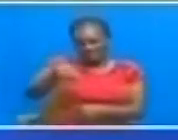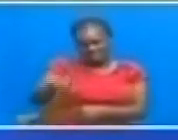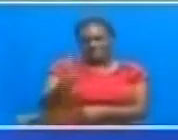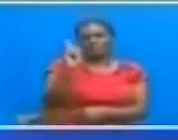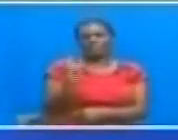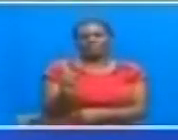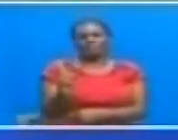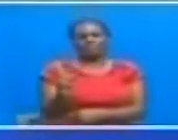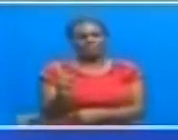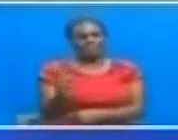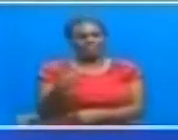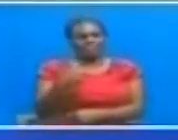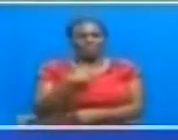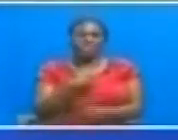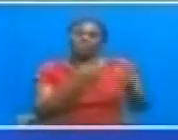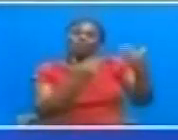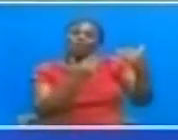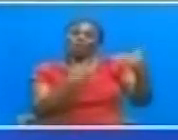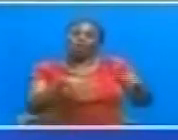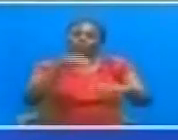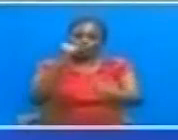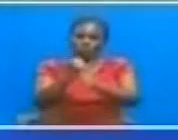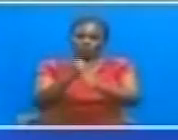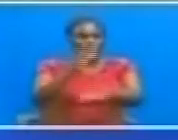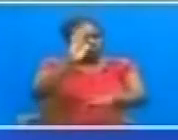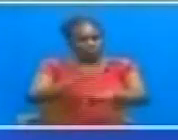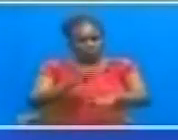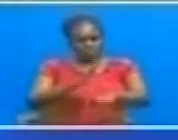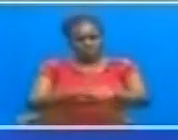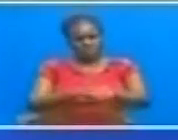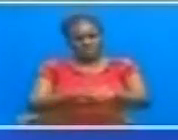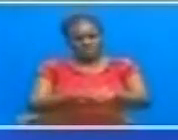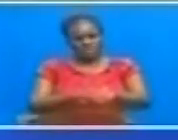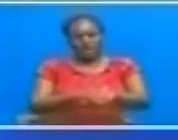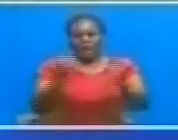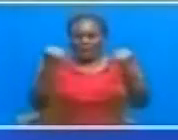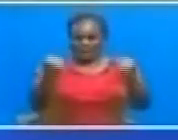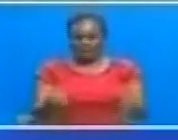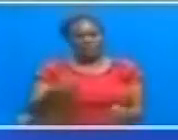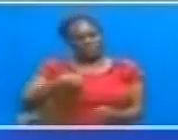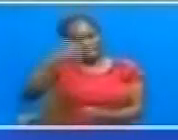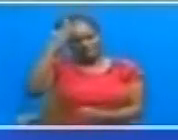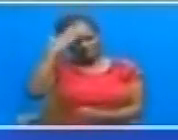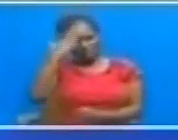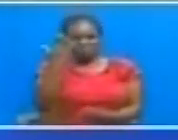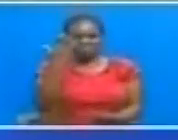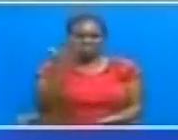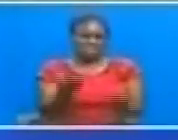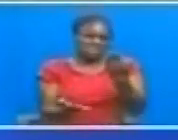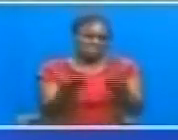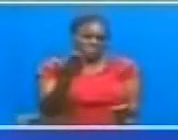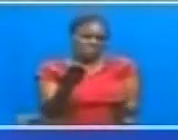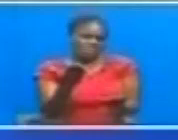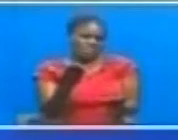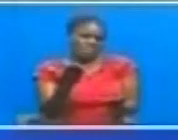Yeah, and I'm hoping to do good. Of course, I know this championship you cannot throw 85 and win. It will be very difficult. Maybe if